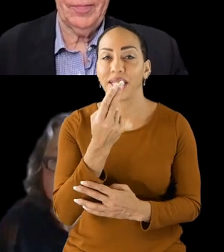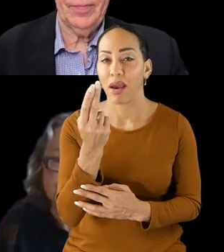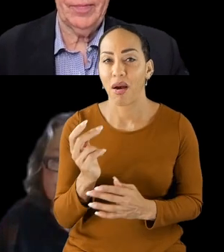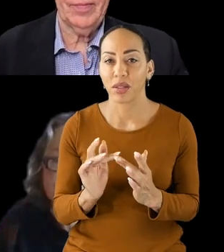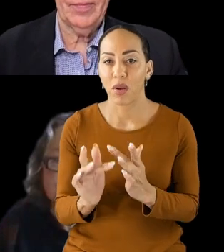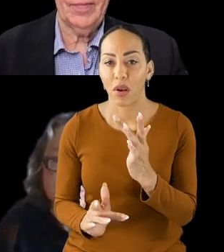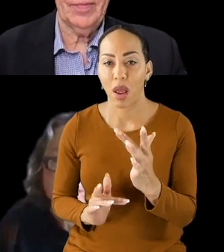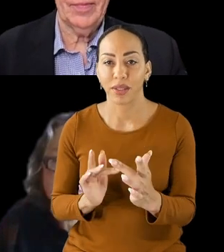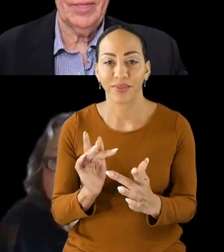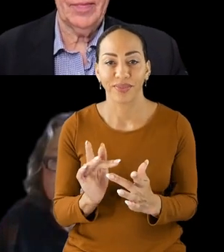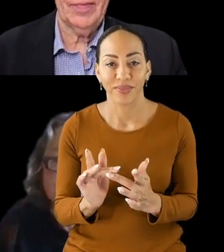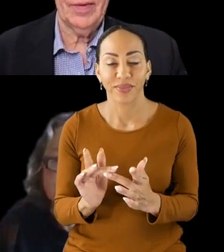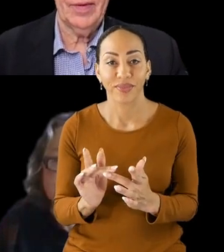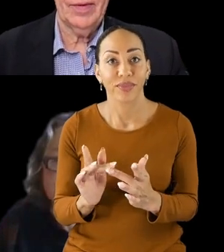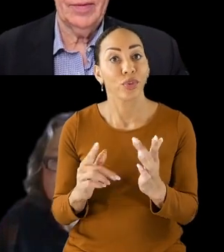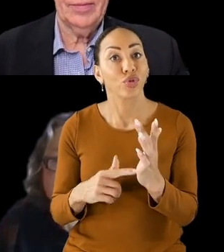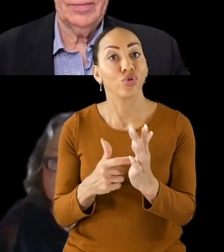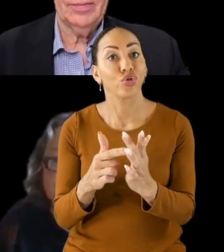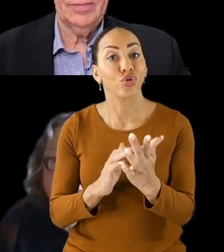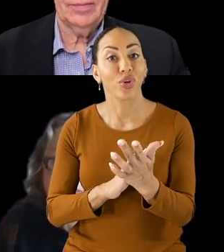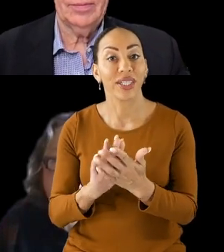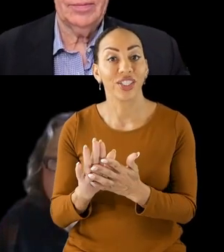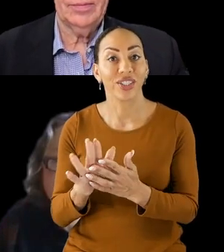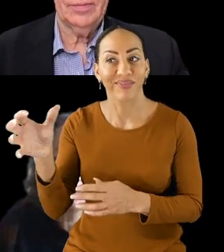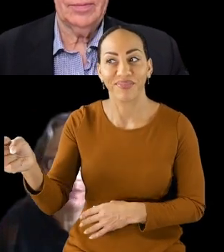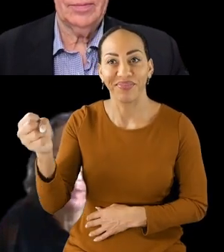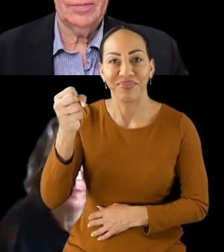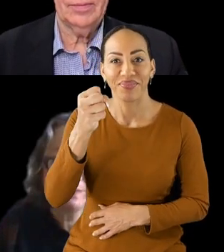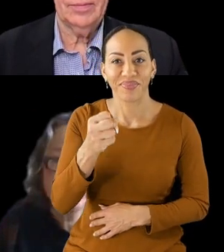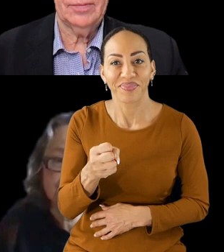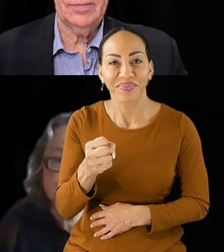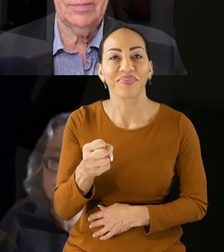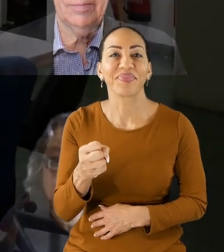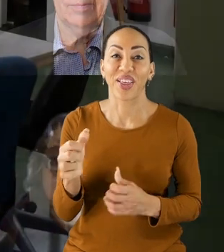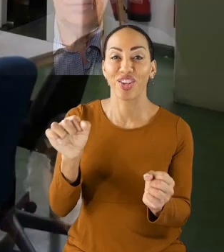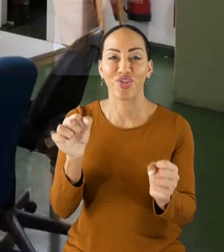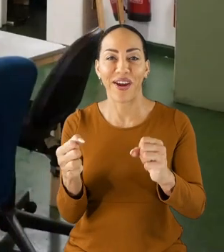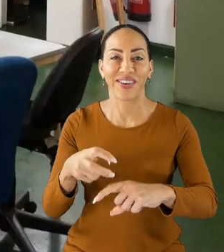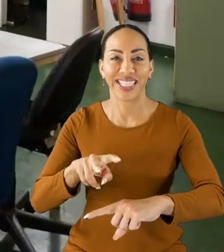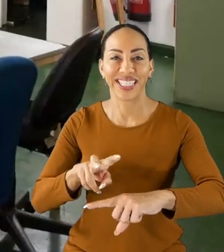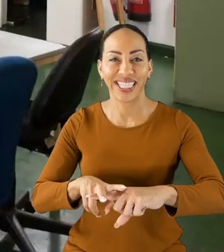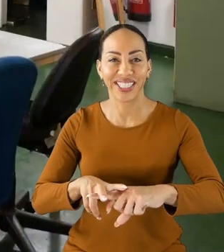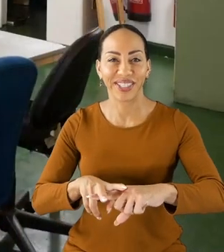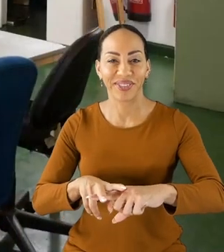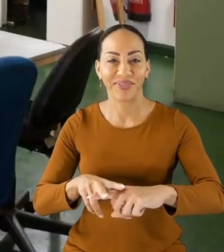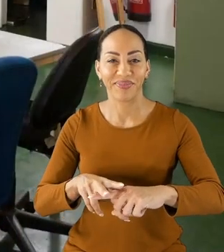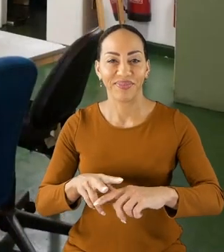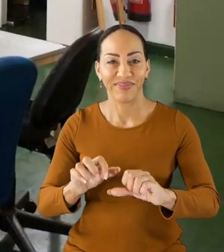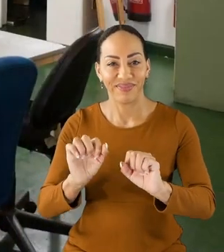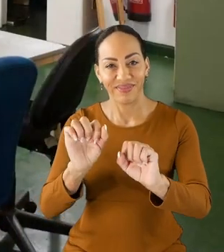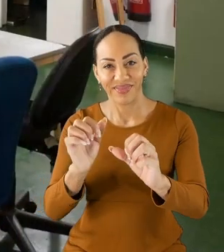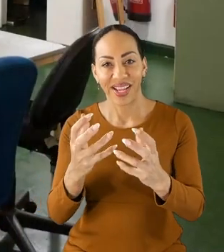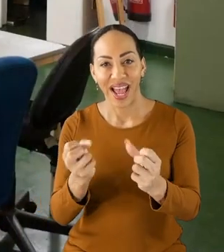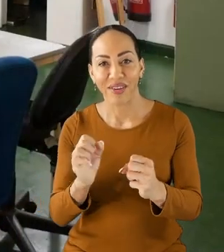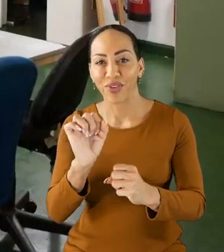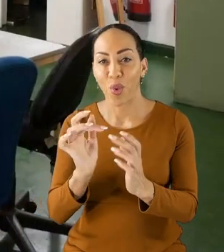and Trish, I'm going to put you into the driving seat. Okay. Here we are. Now you've got